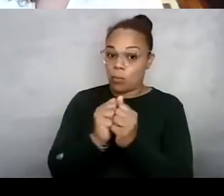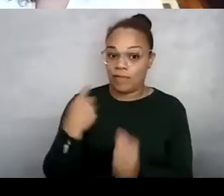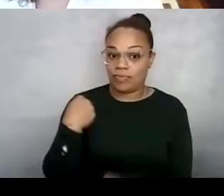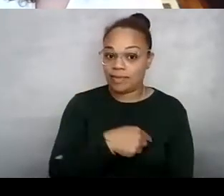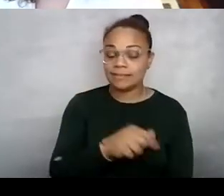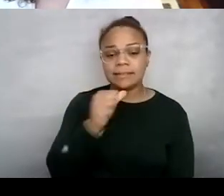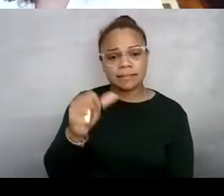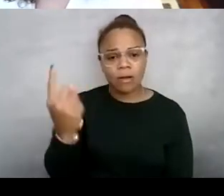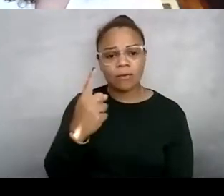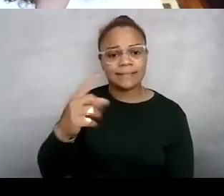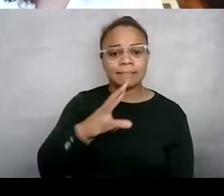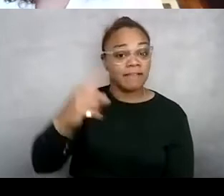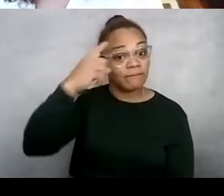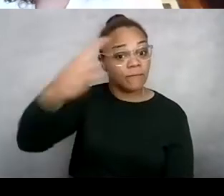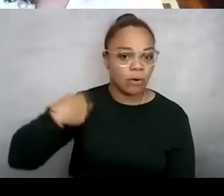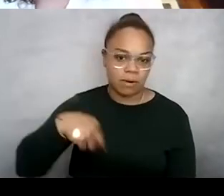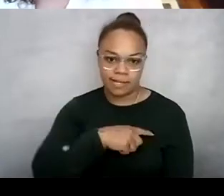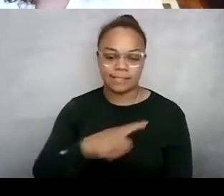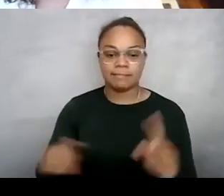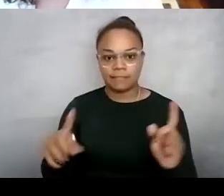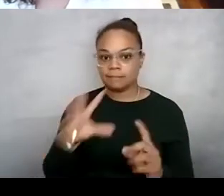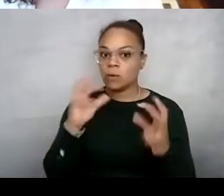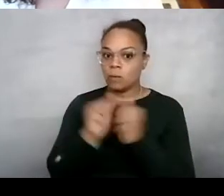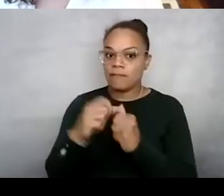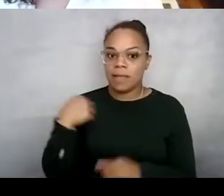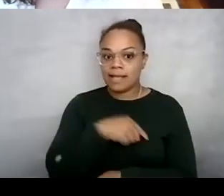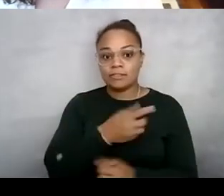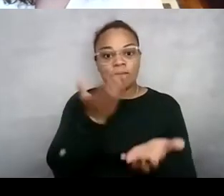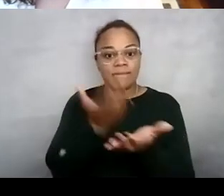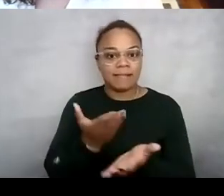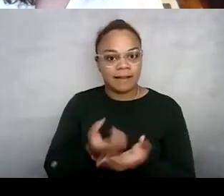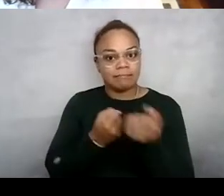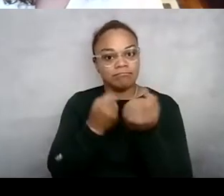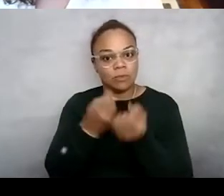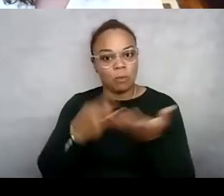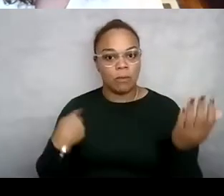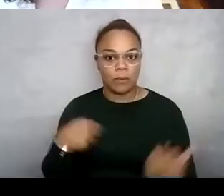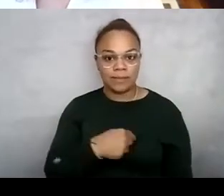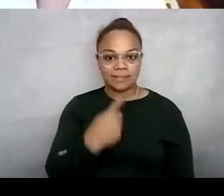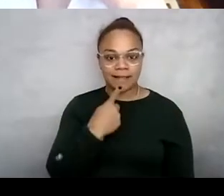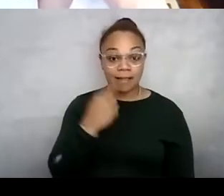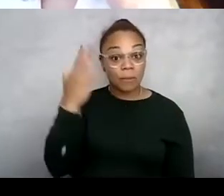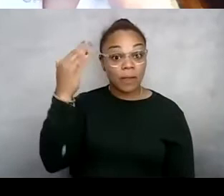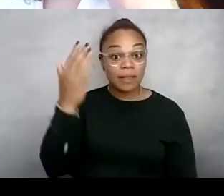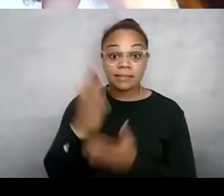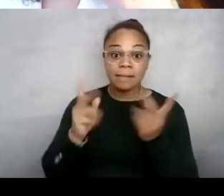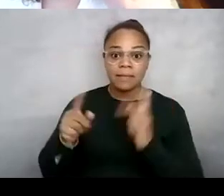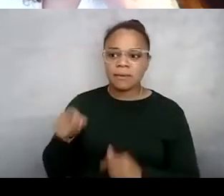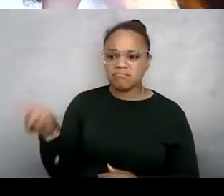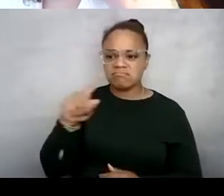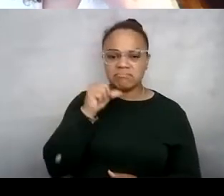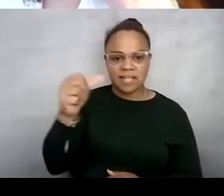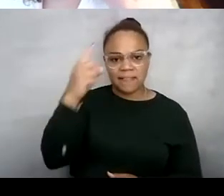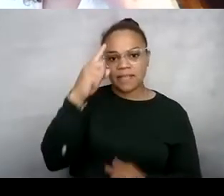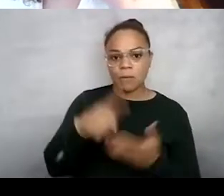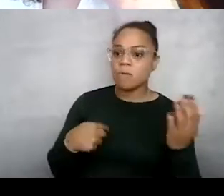to validate that what we're saying is sound, so that people who don't always think that what we're saying is sound are